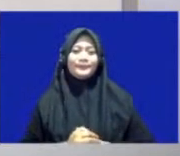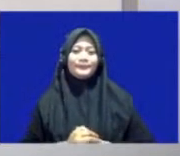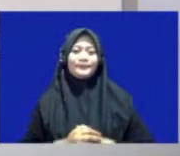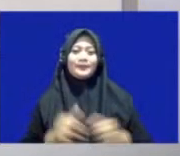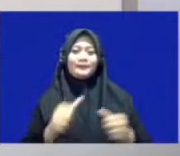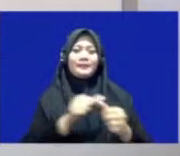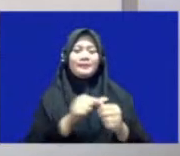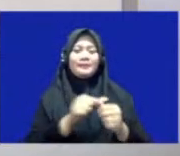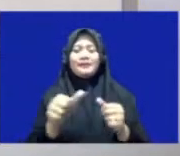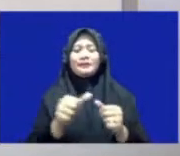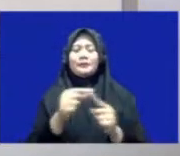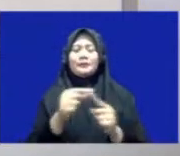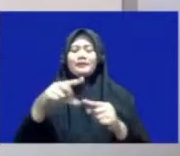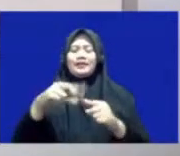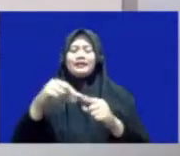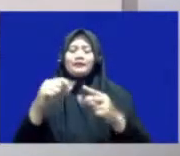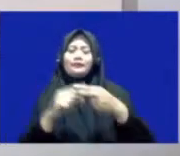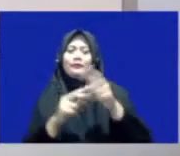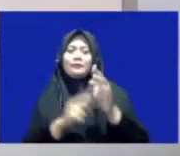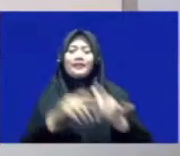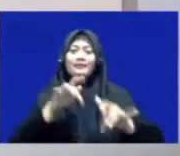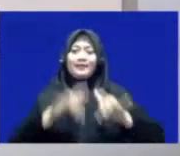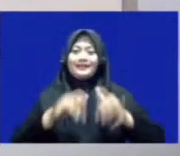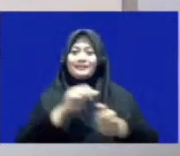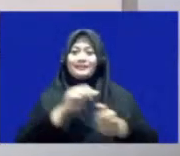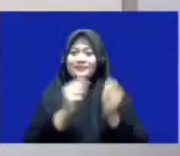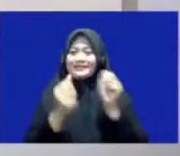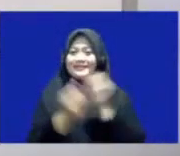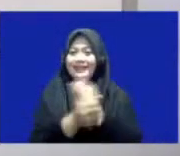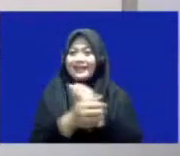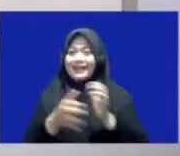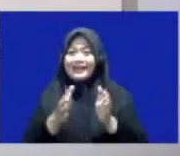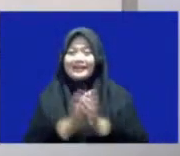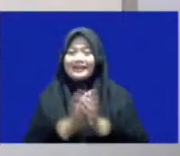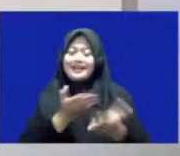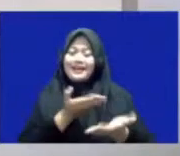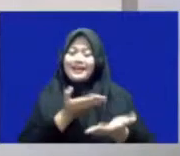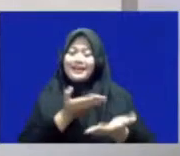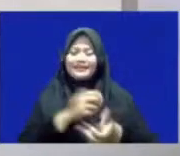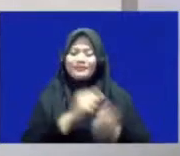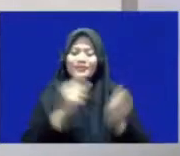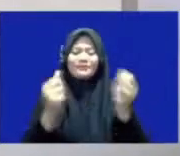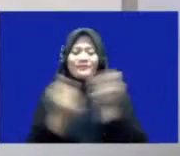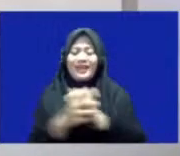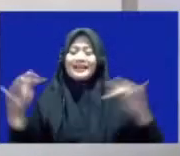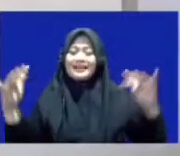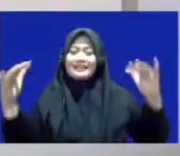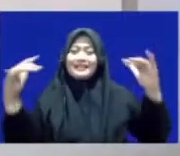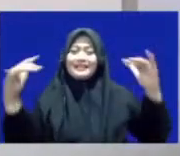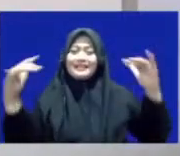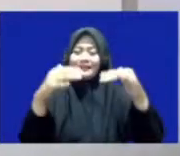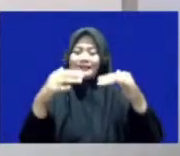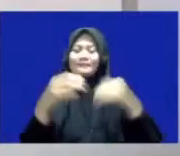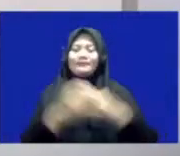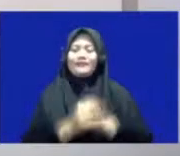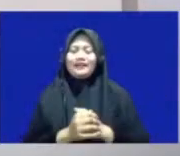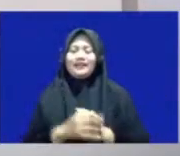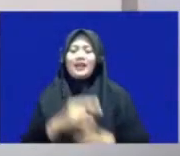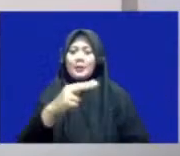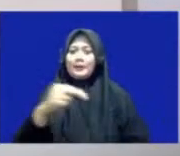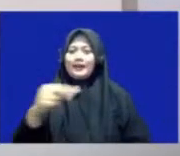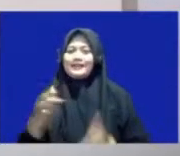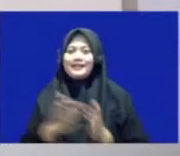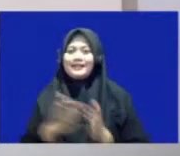disaster management and climate change adaptation between Indonesia and Bangladesh, the identification and